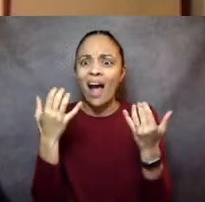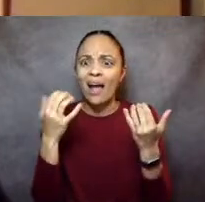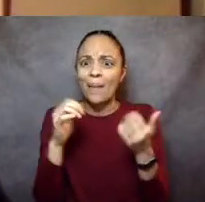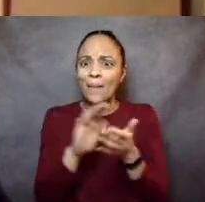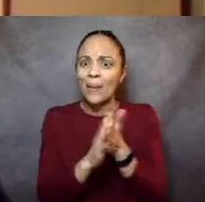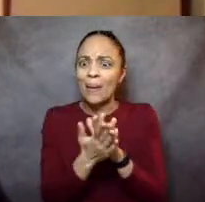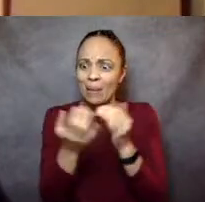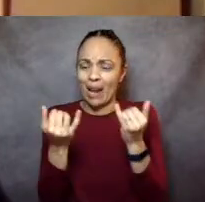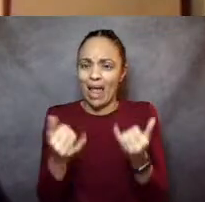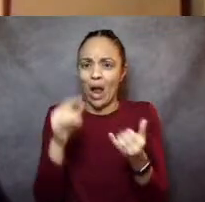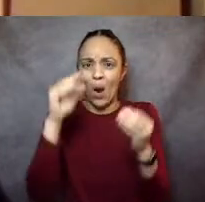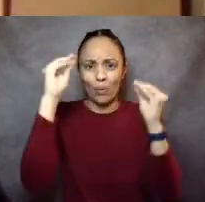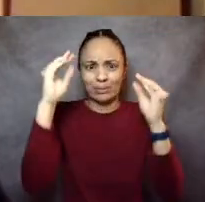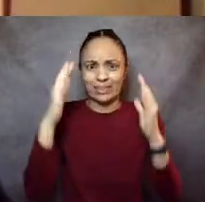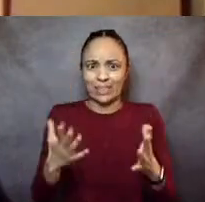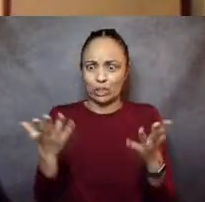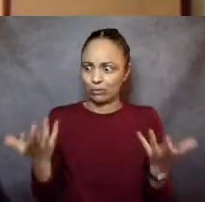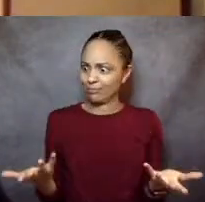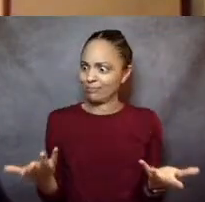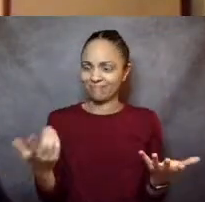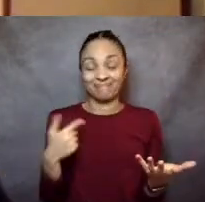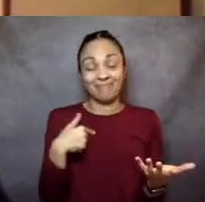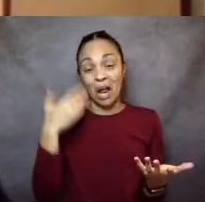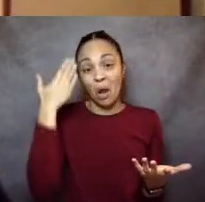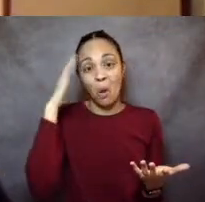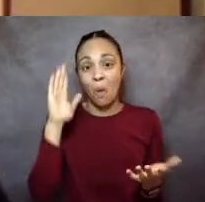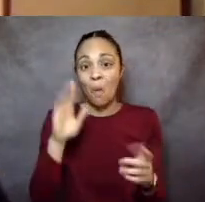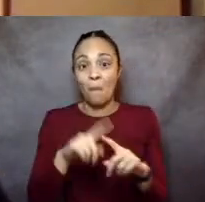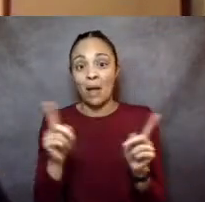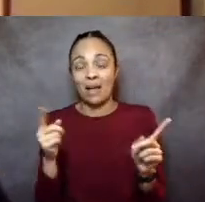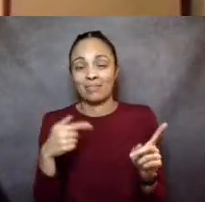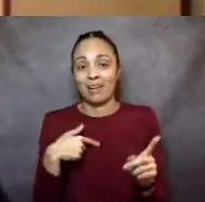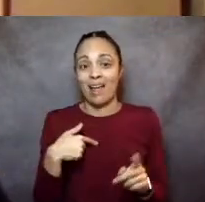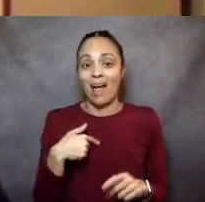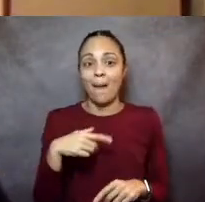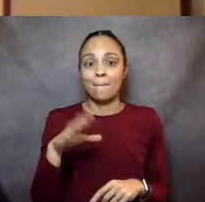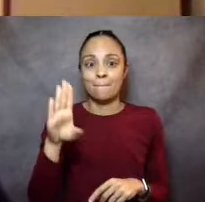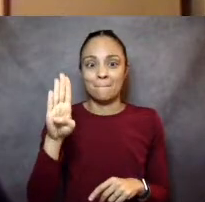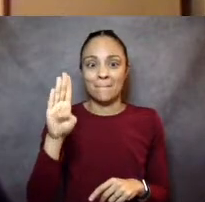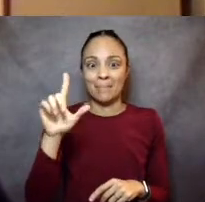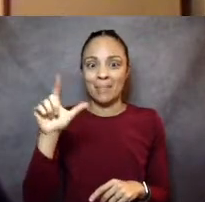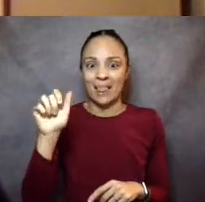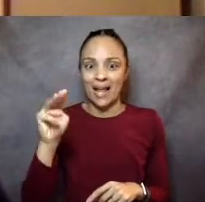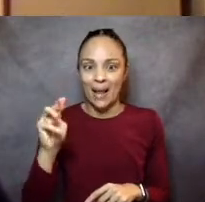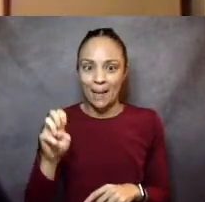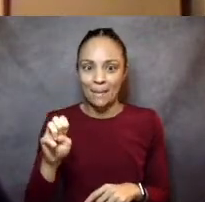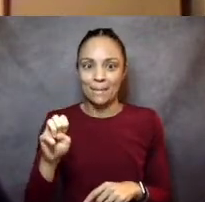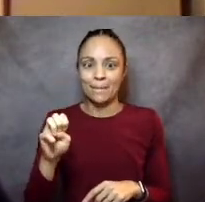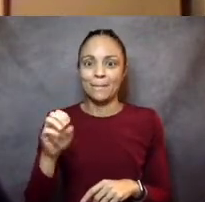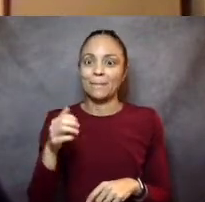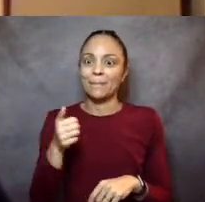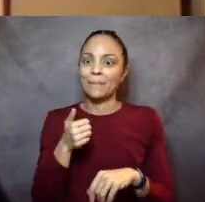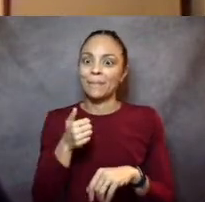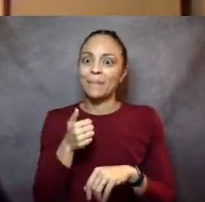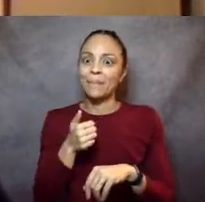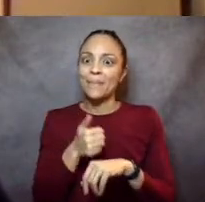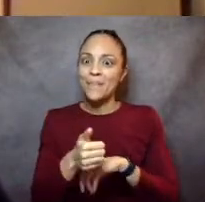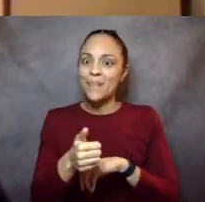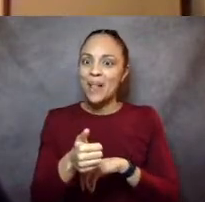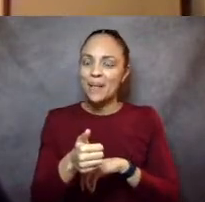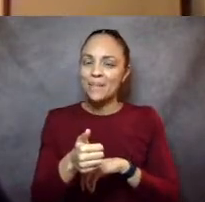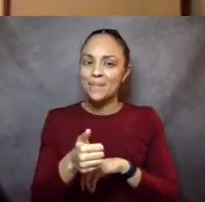I'm gonna blame my mother up in heaven. She always Sharron?